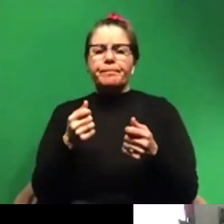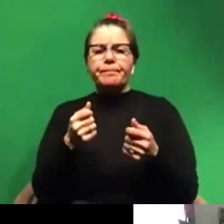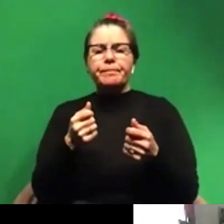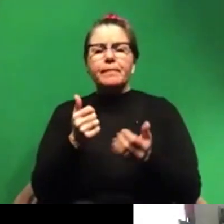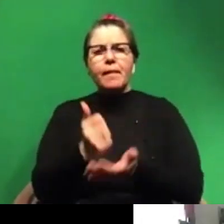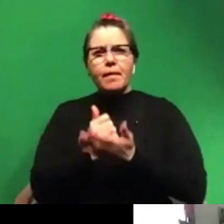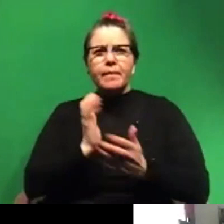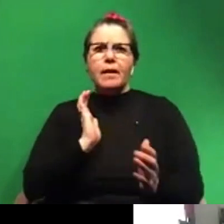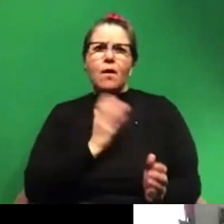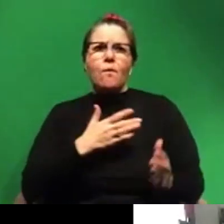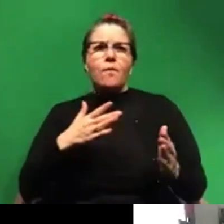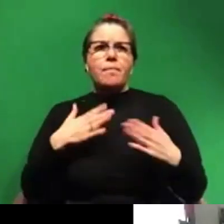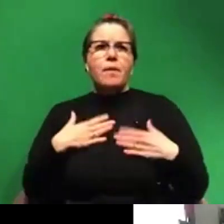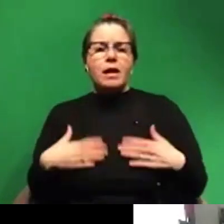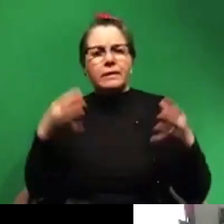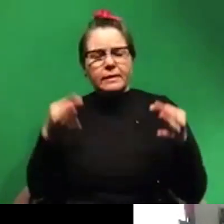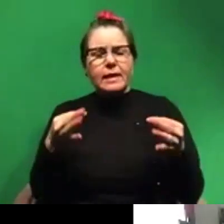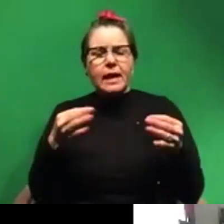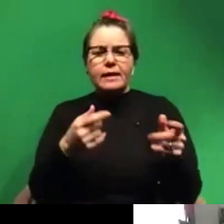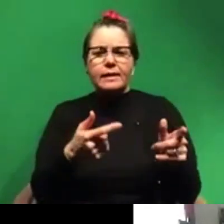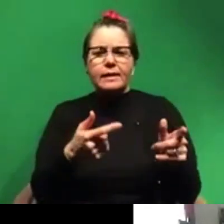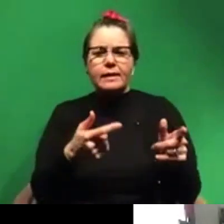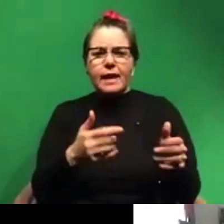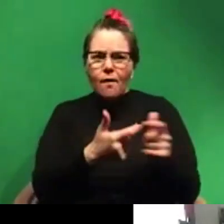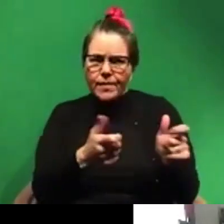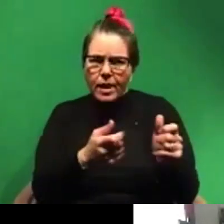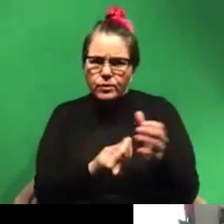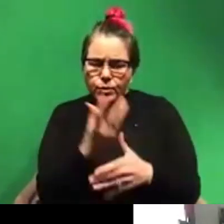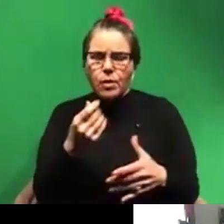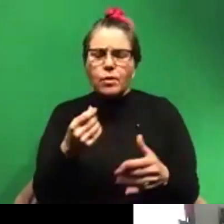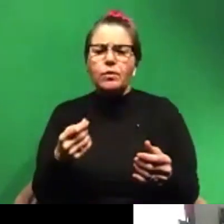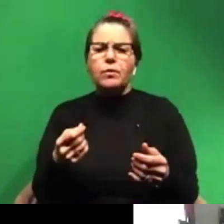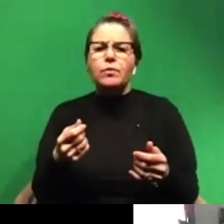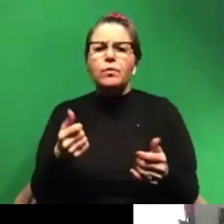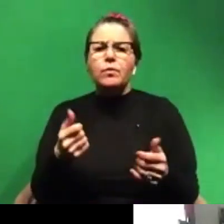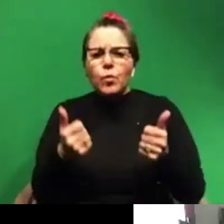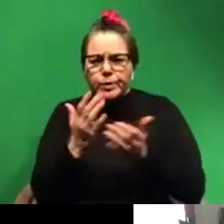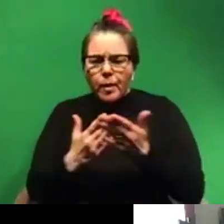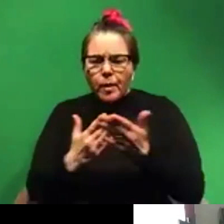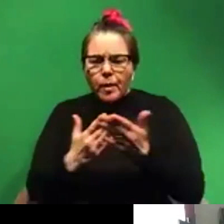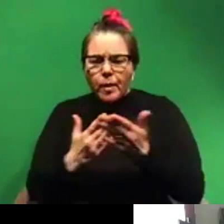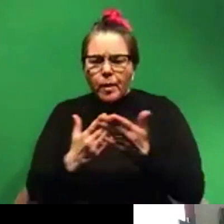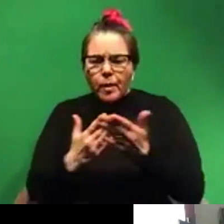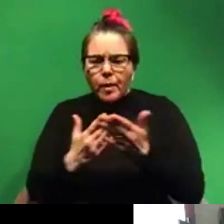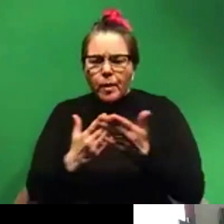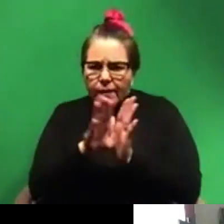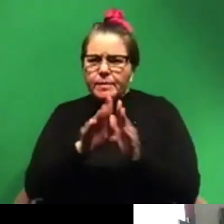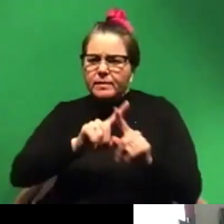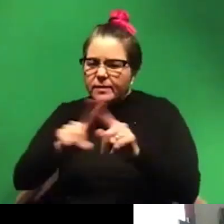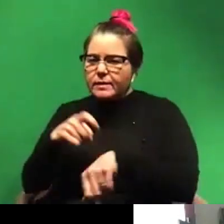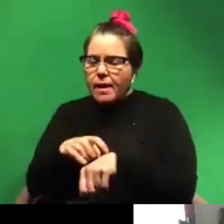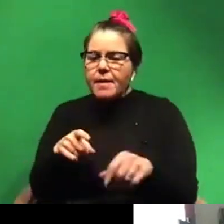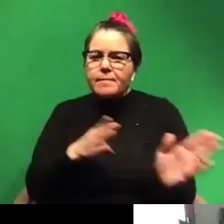body determine how quickly to grow and which parts of our body should be developing at different times.